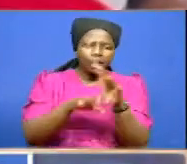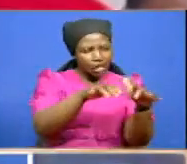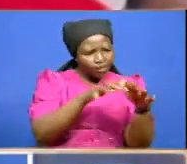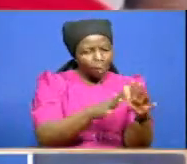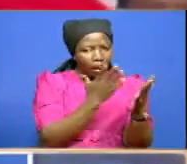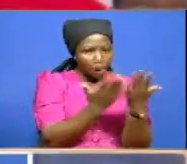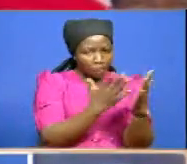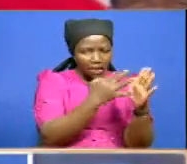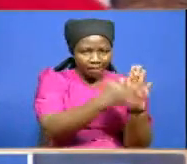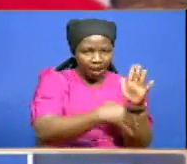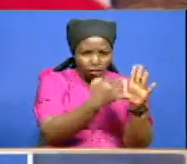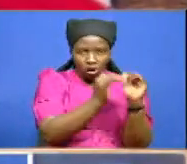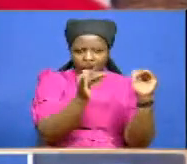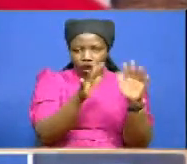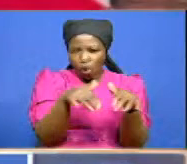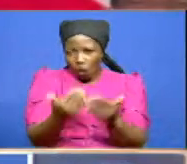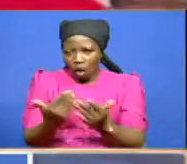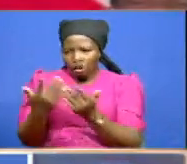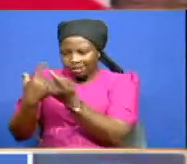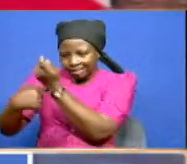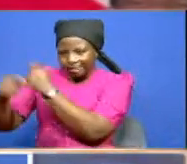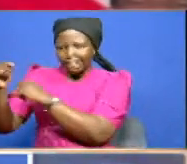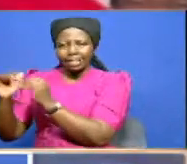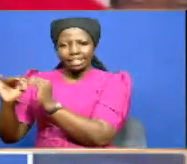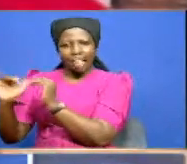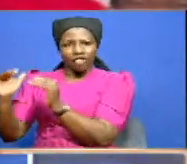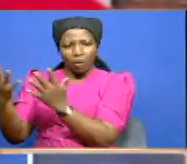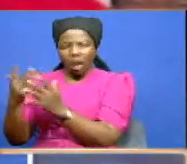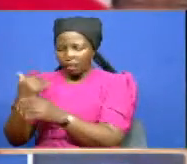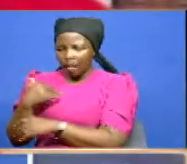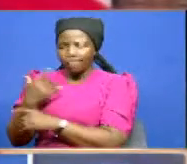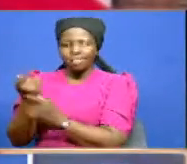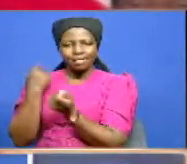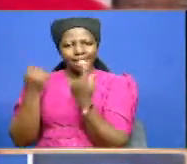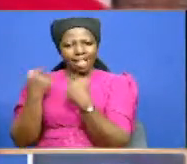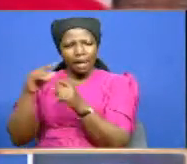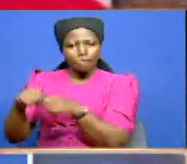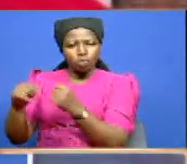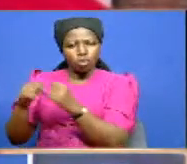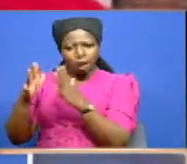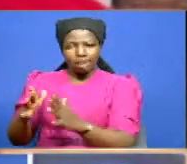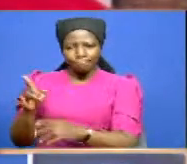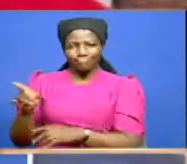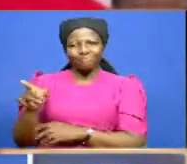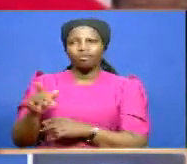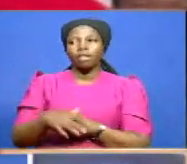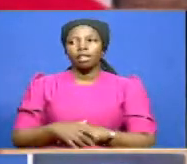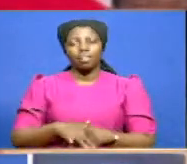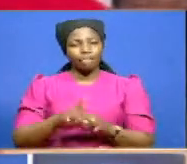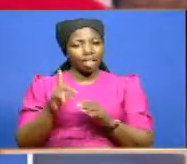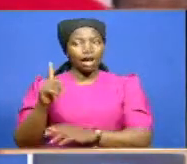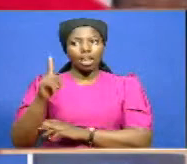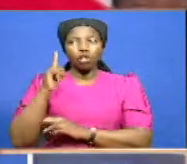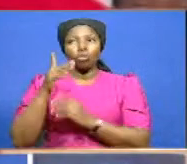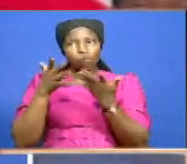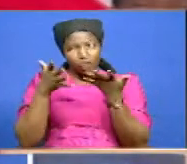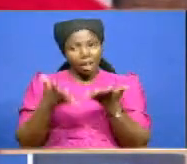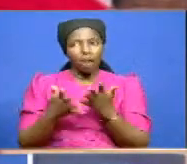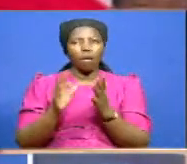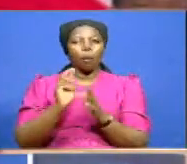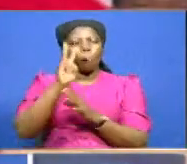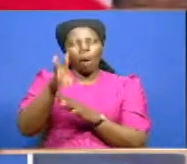level or at the auction level, where we have tea brokers. The law is now going